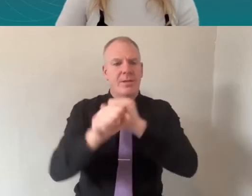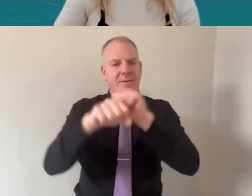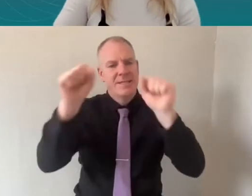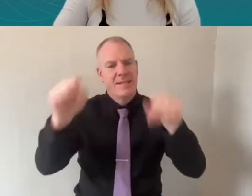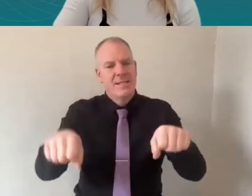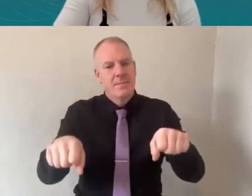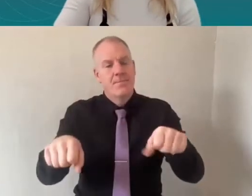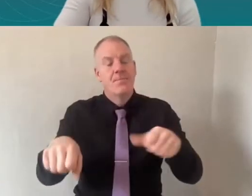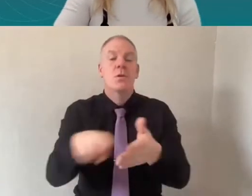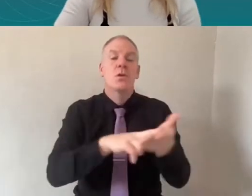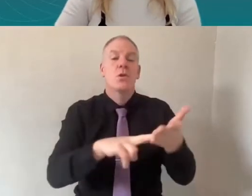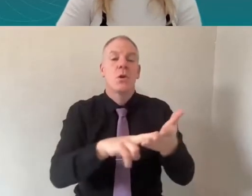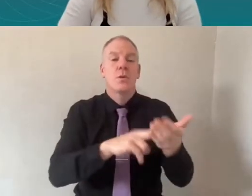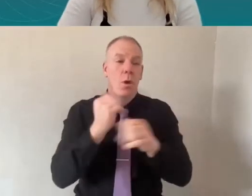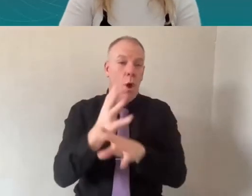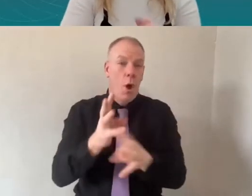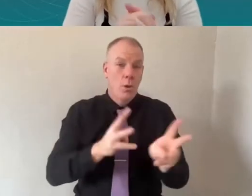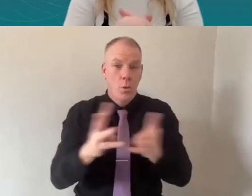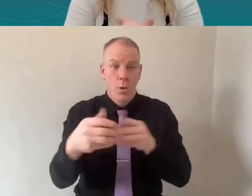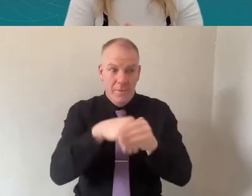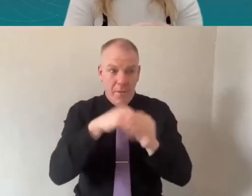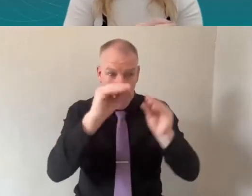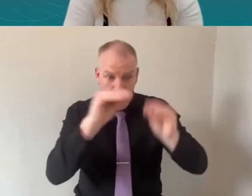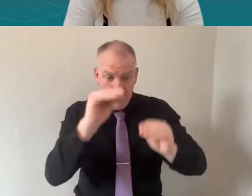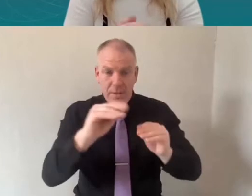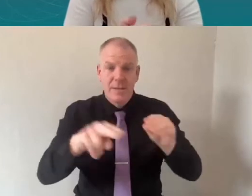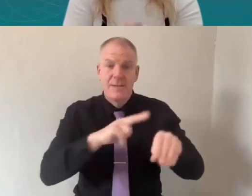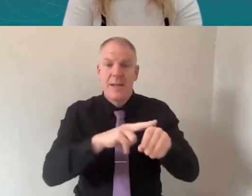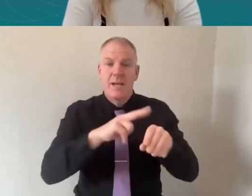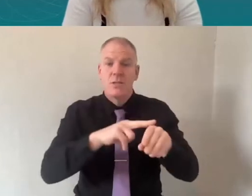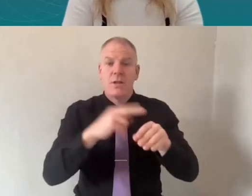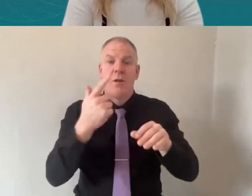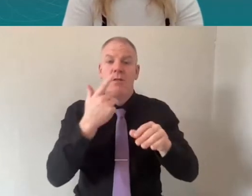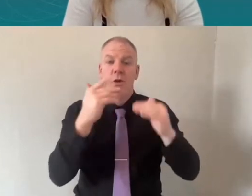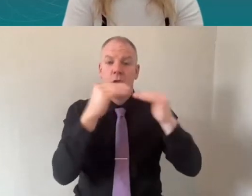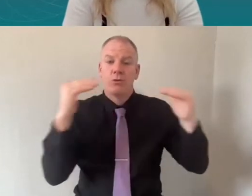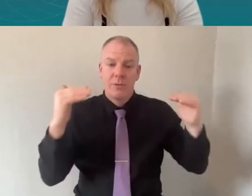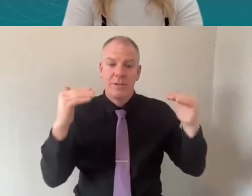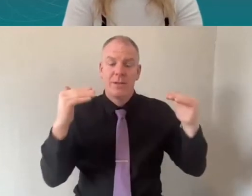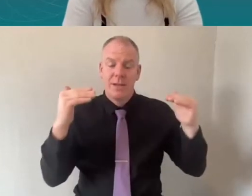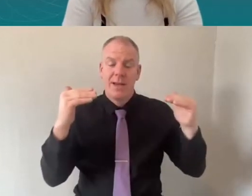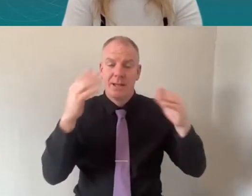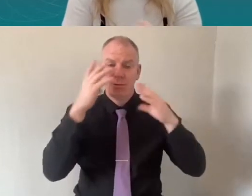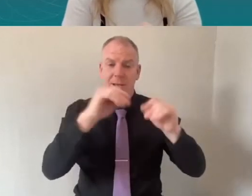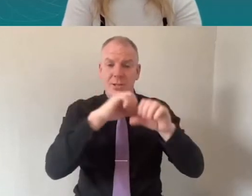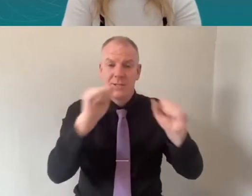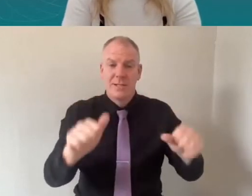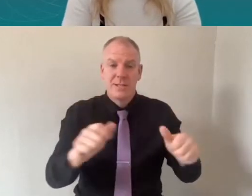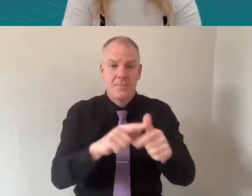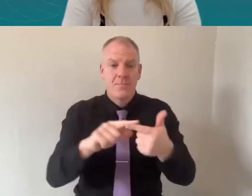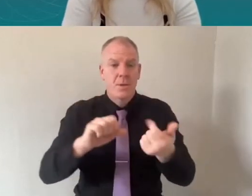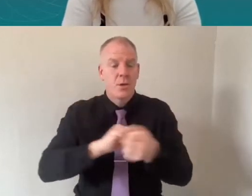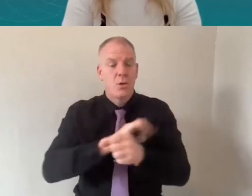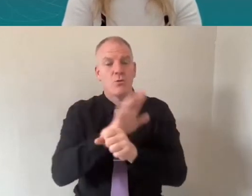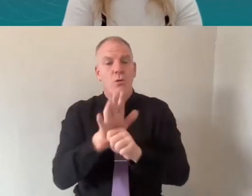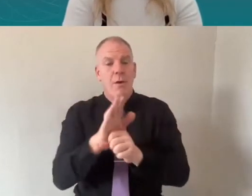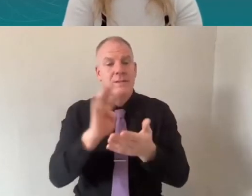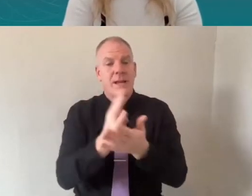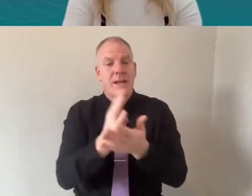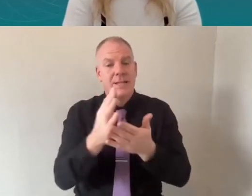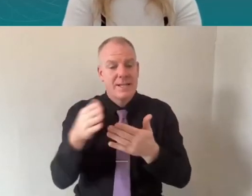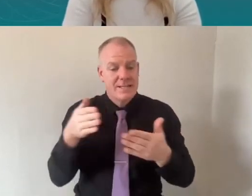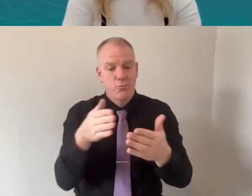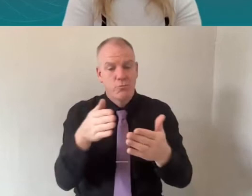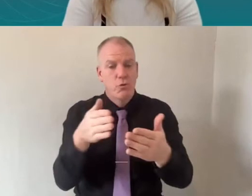was through the efforts of all those involved in the National Tertiary Education System COVID-19 Steering Group, led by